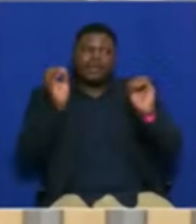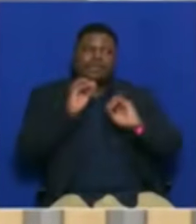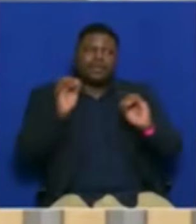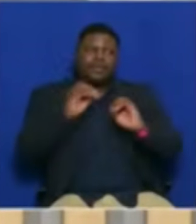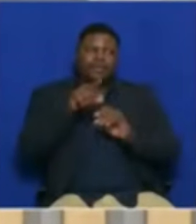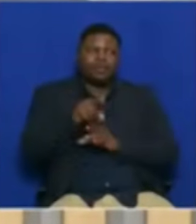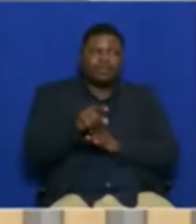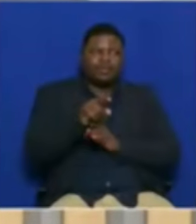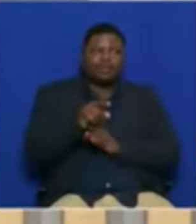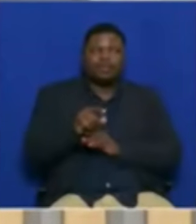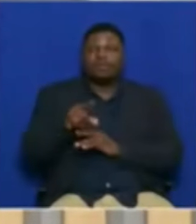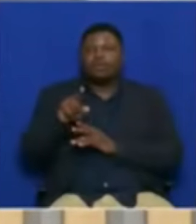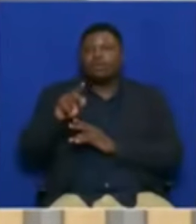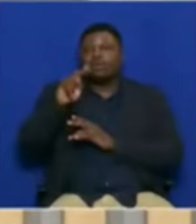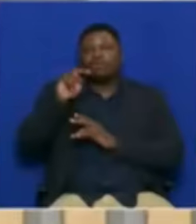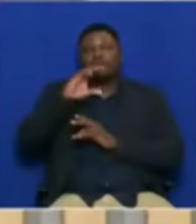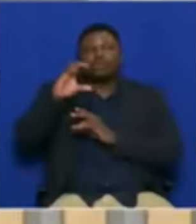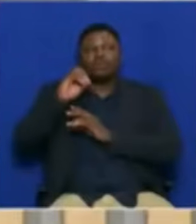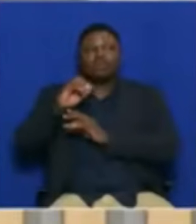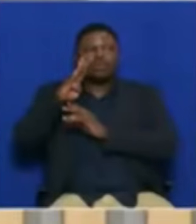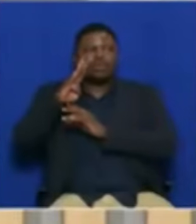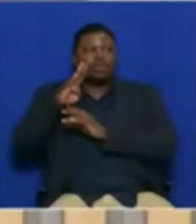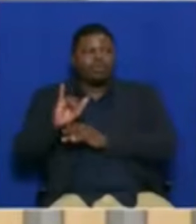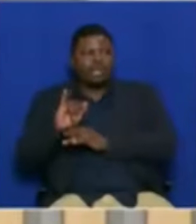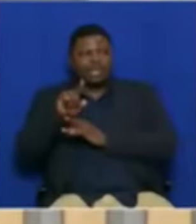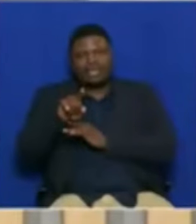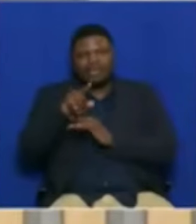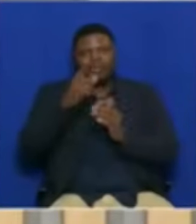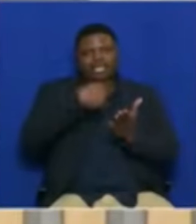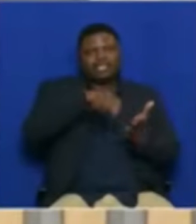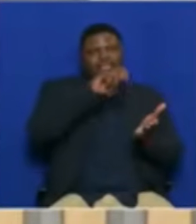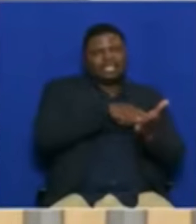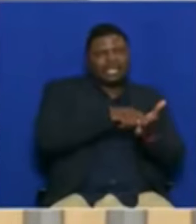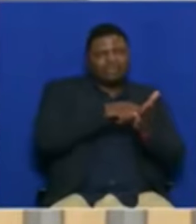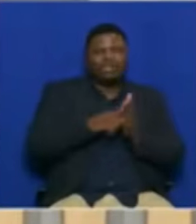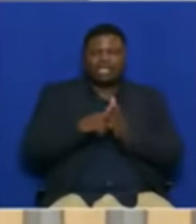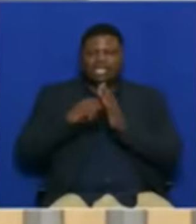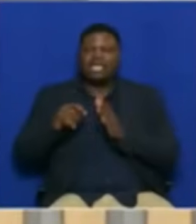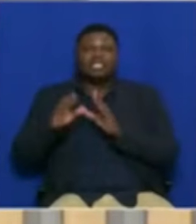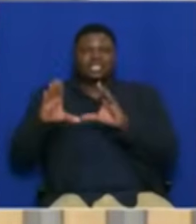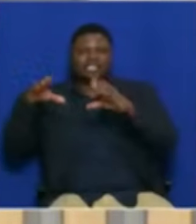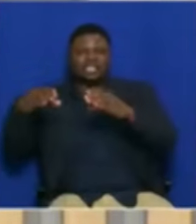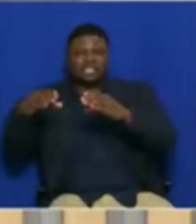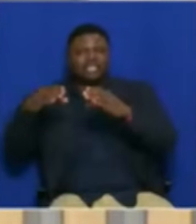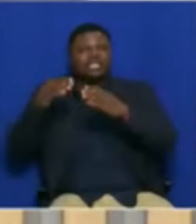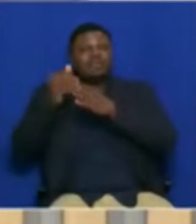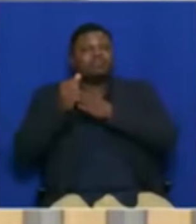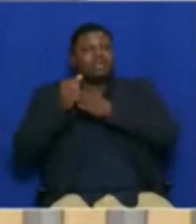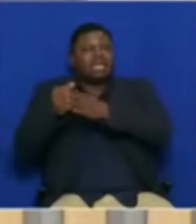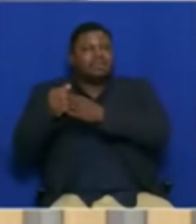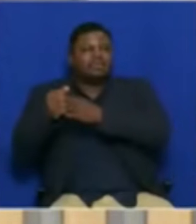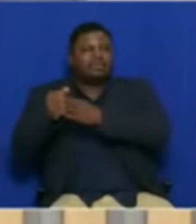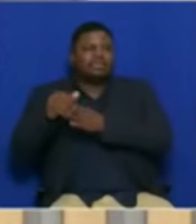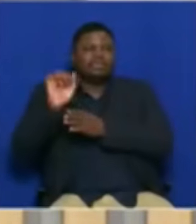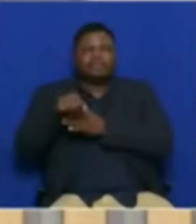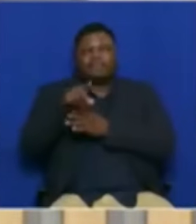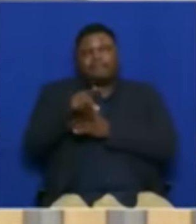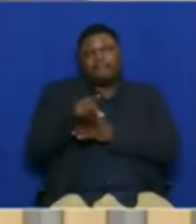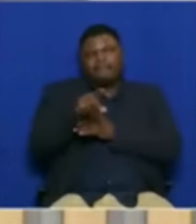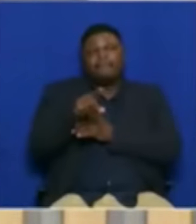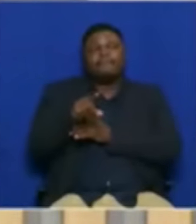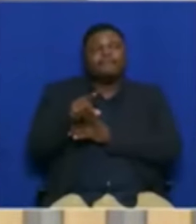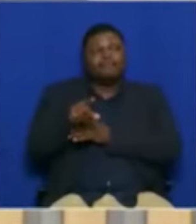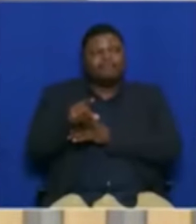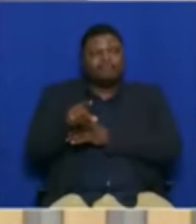as a section head. But now you've put your head of office in the inquiries there. So it should, at the